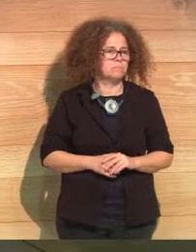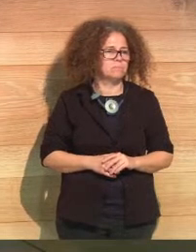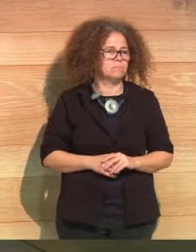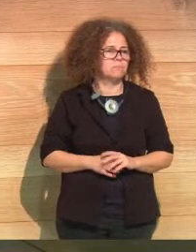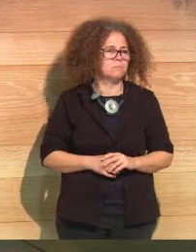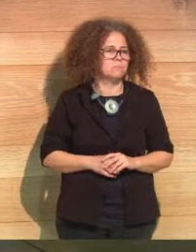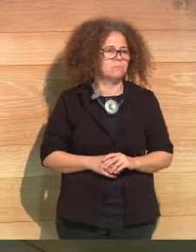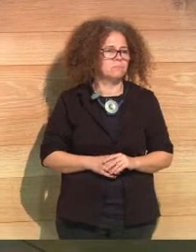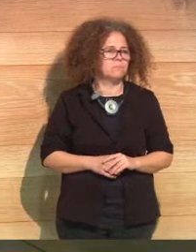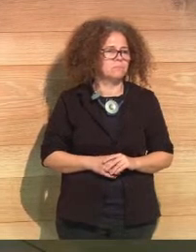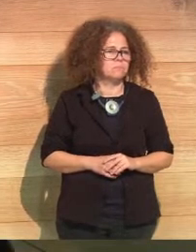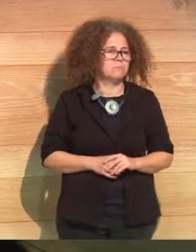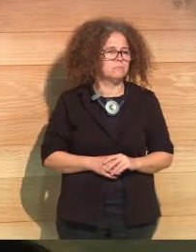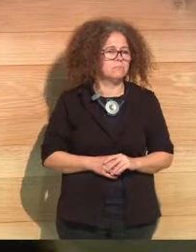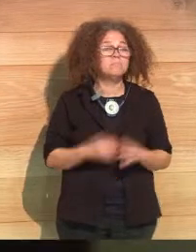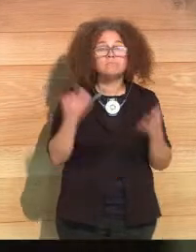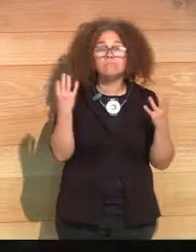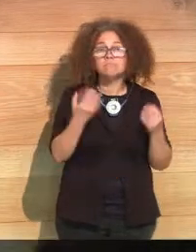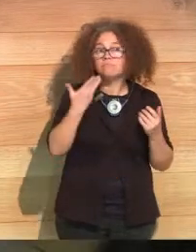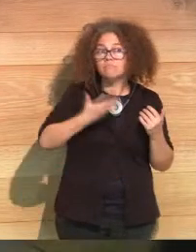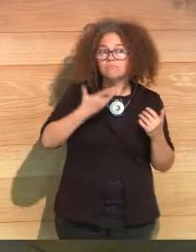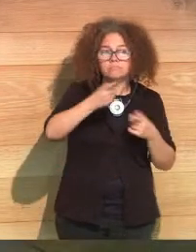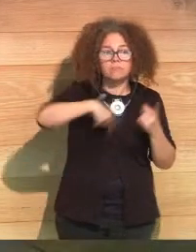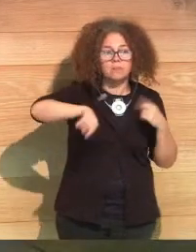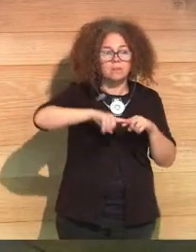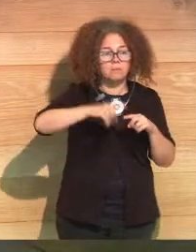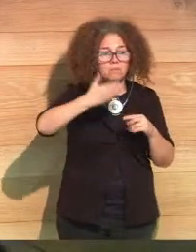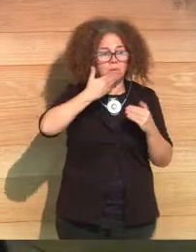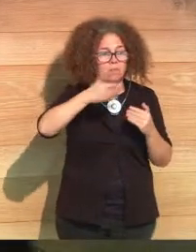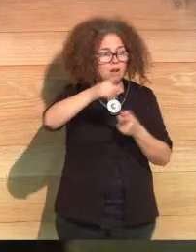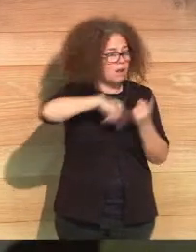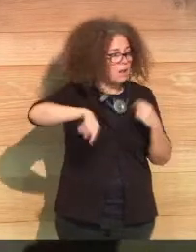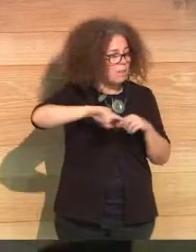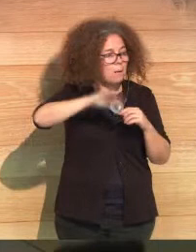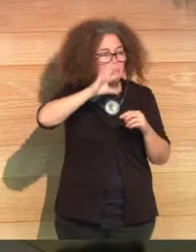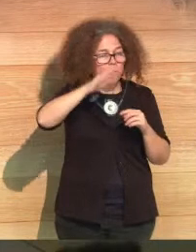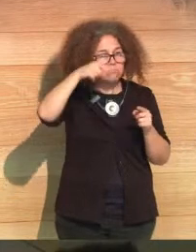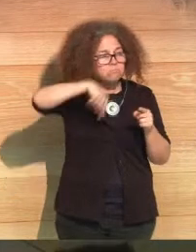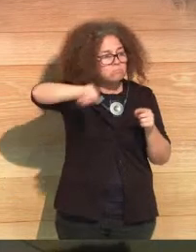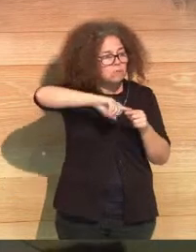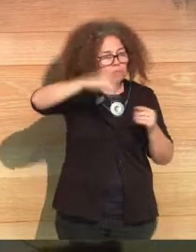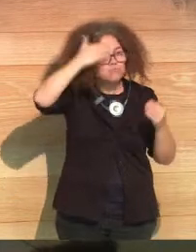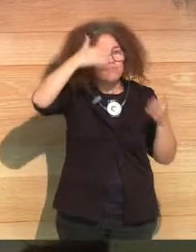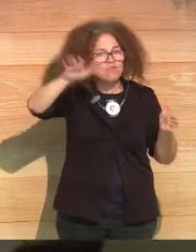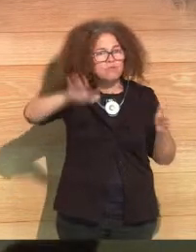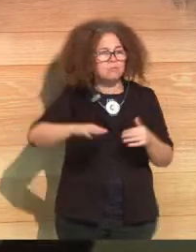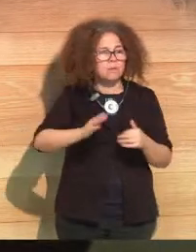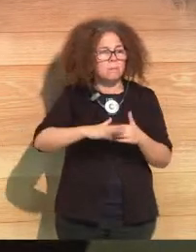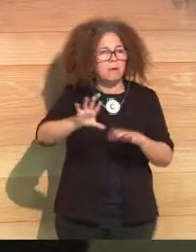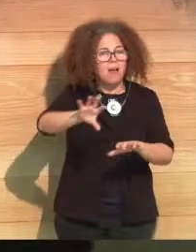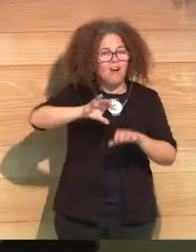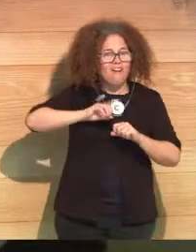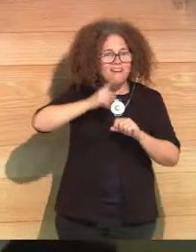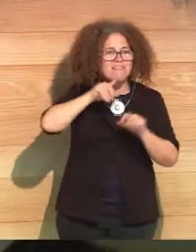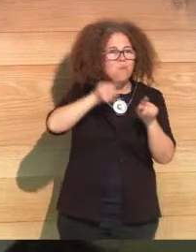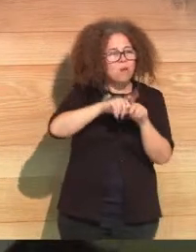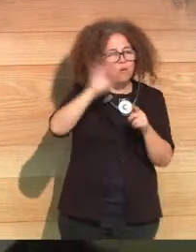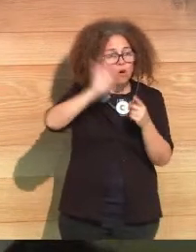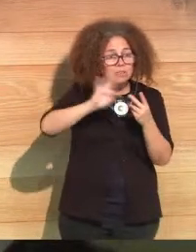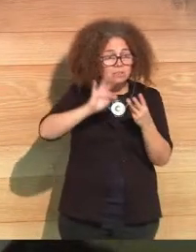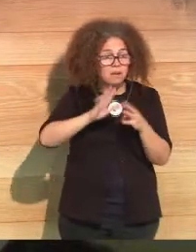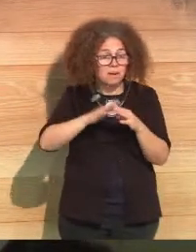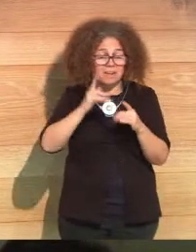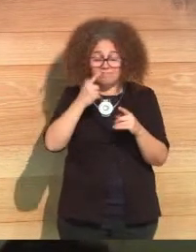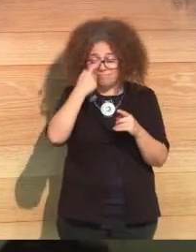for being so open, also for that one piece that really came late. So thank you for your patience and the